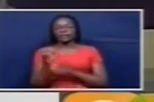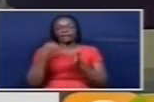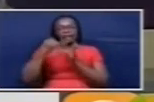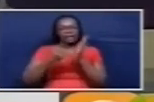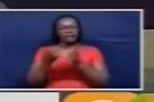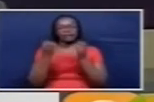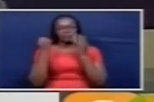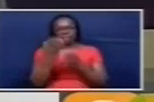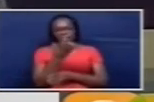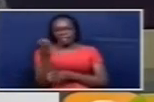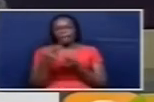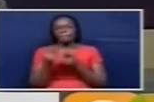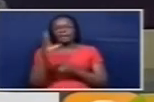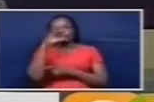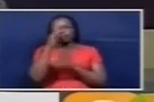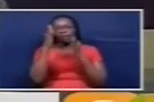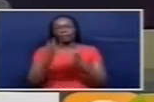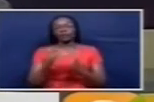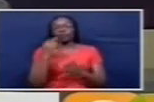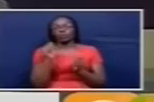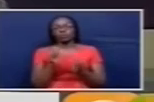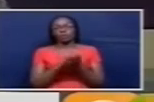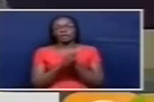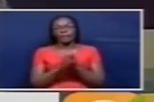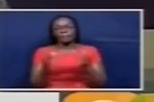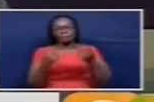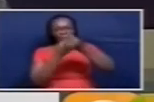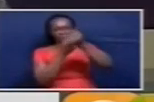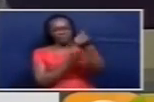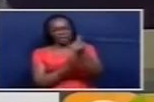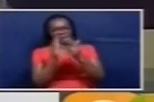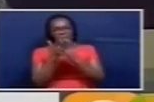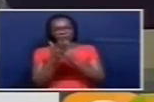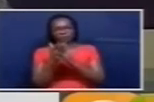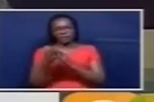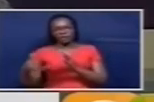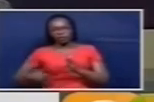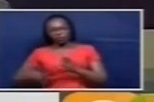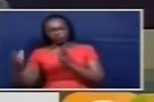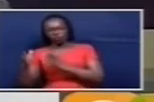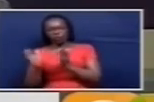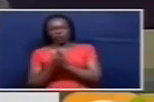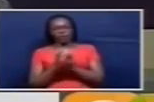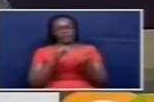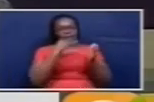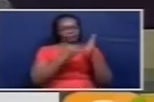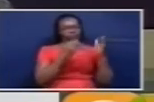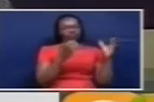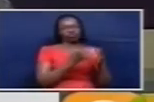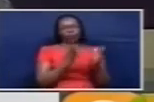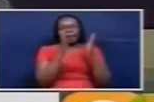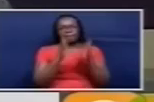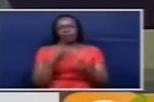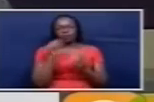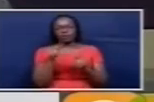who can be a bridge between their dirty past and their golden tomorrow in the foreseeable future. A person who can hold their hands and talk to the employers